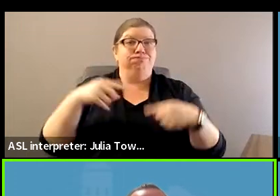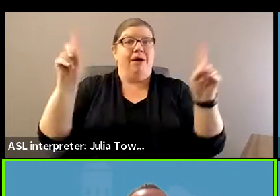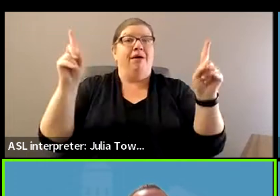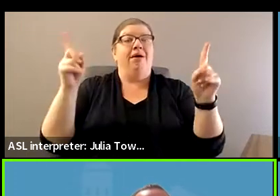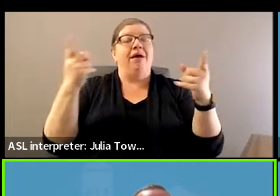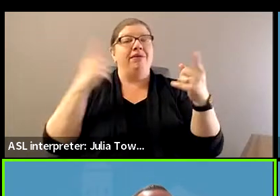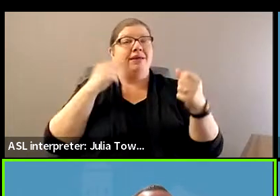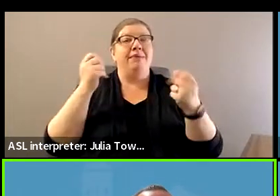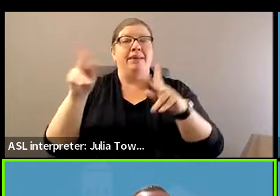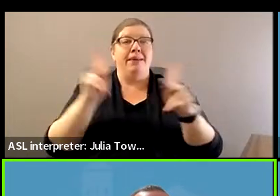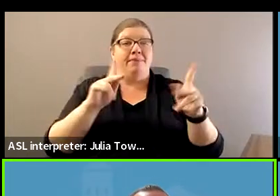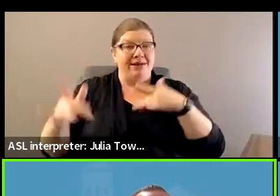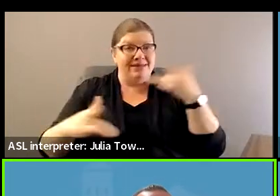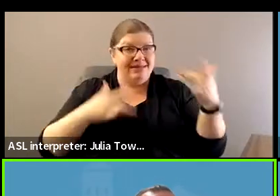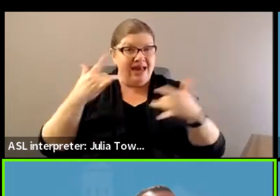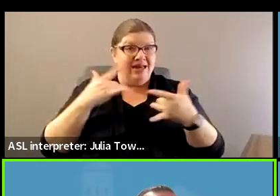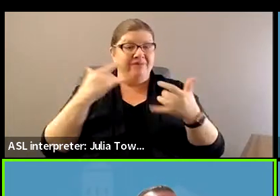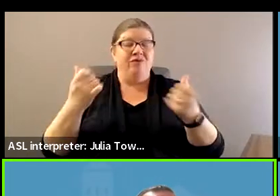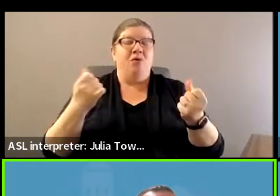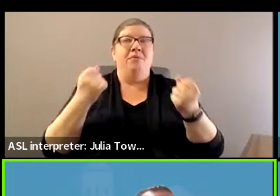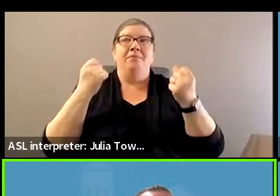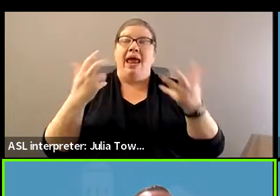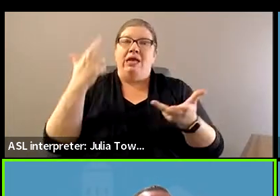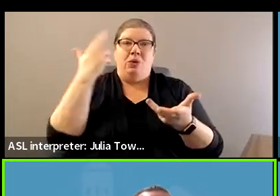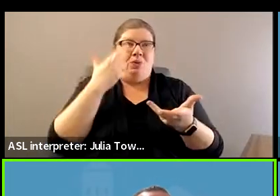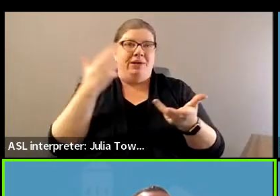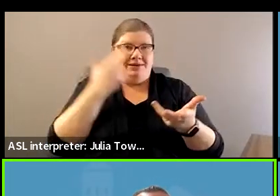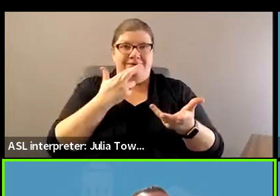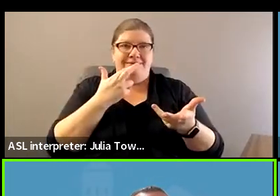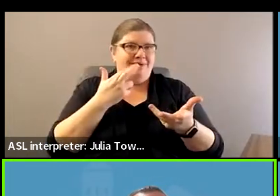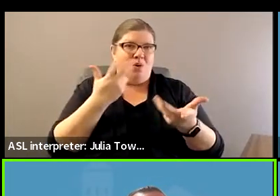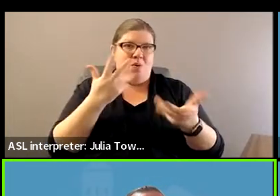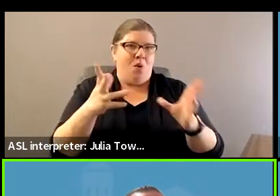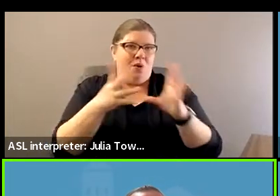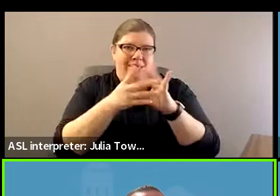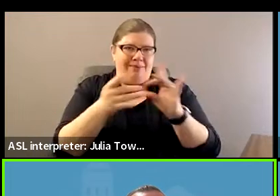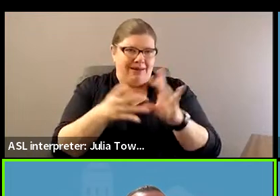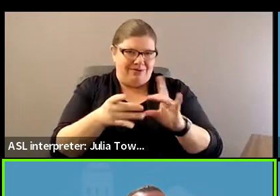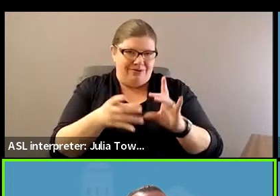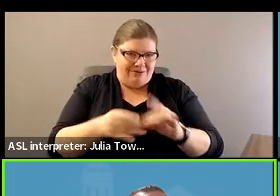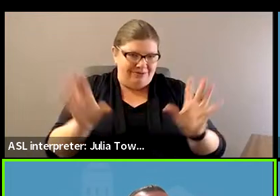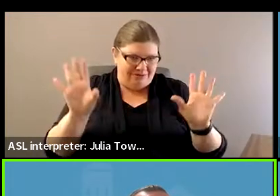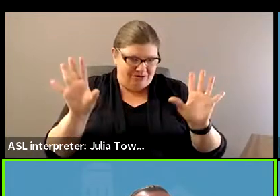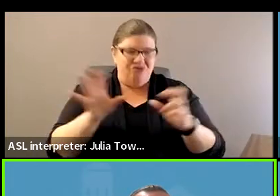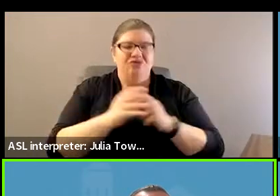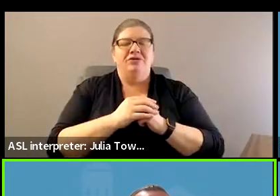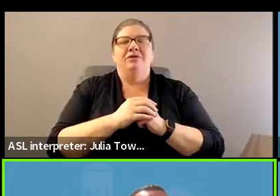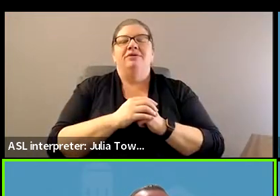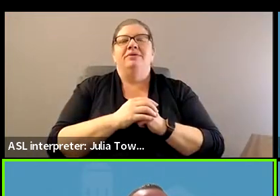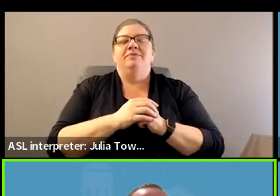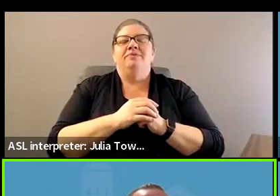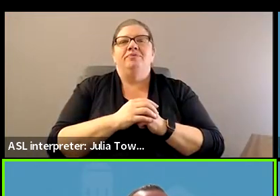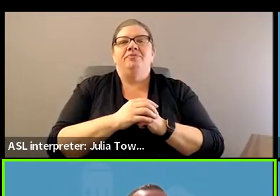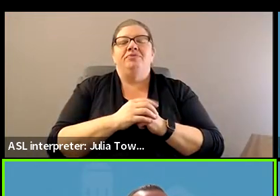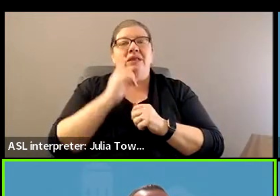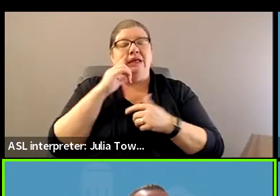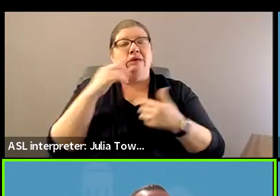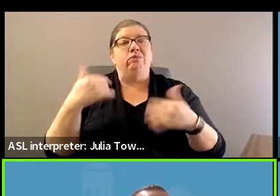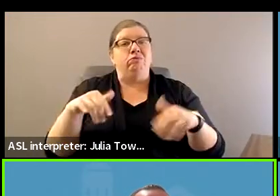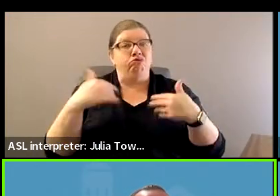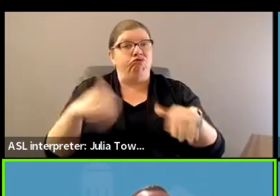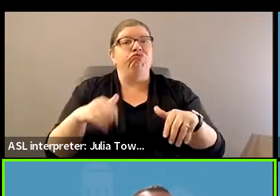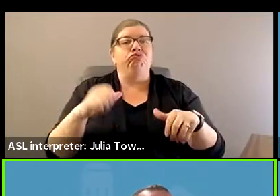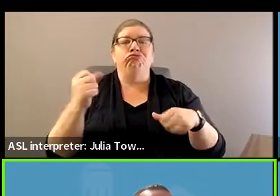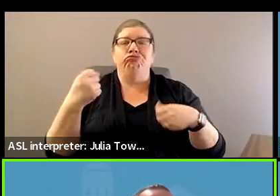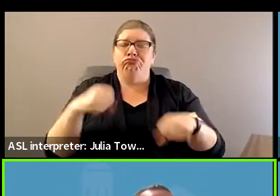are really excited for all of the reasons that Ms. Alvarez and Ms. Munoz outlined. I think it is really exciting